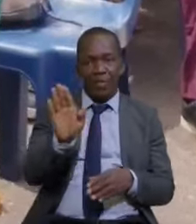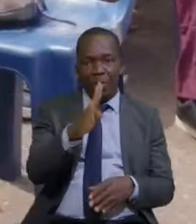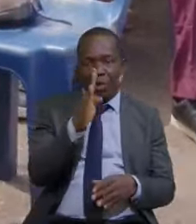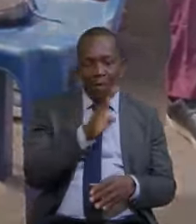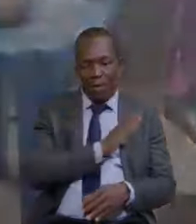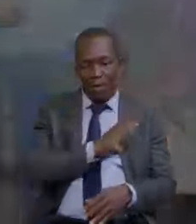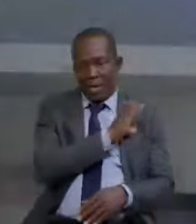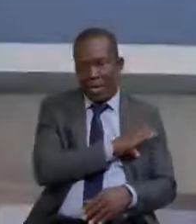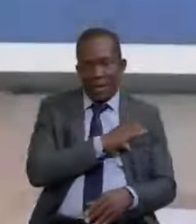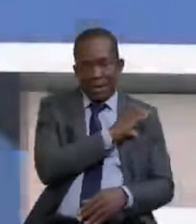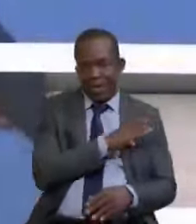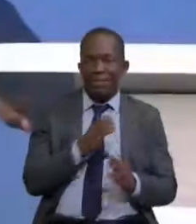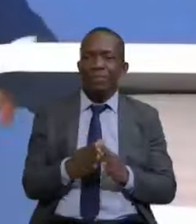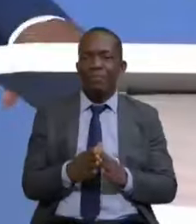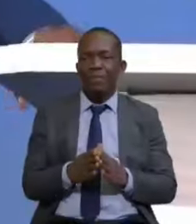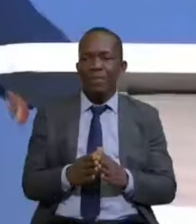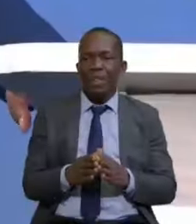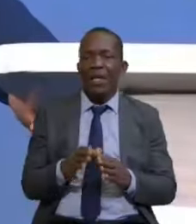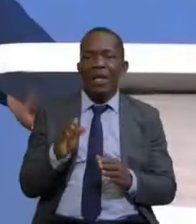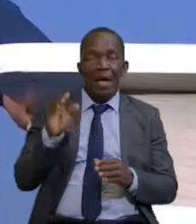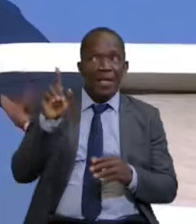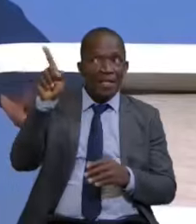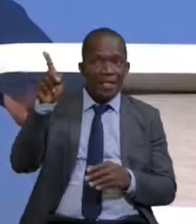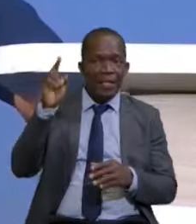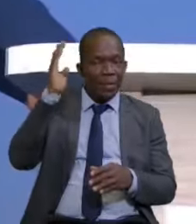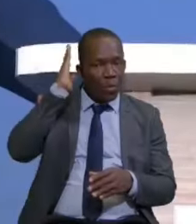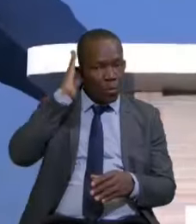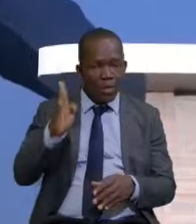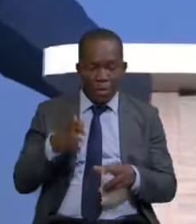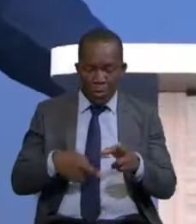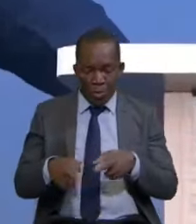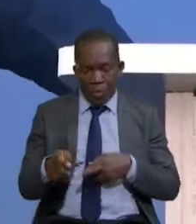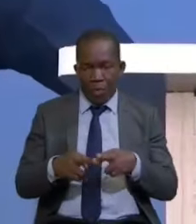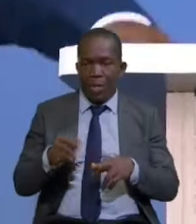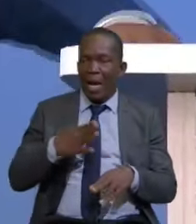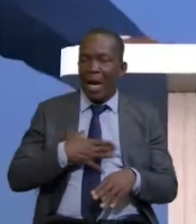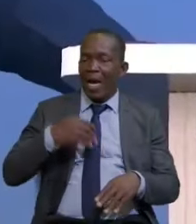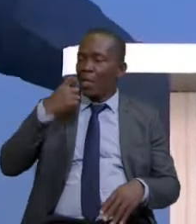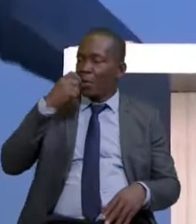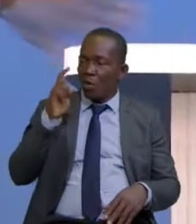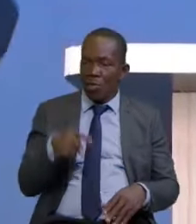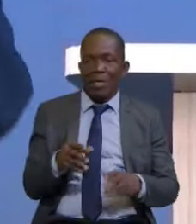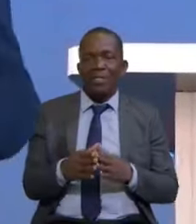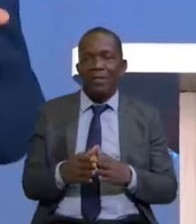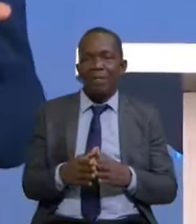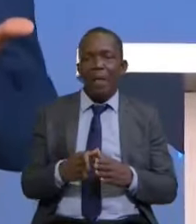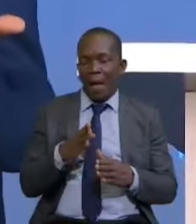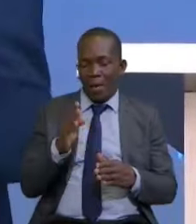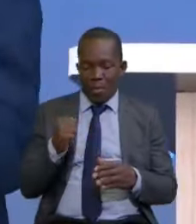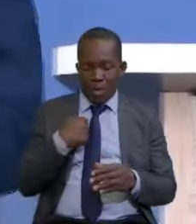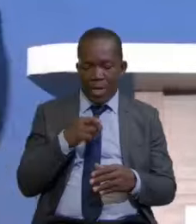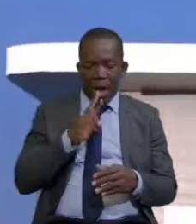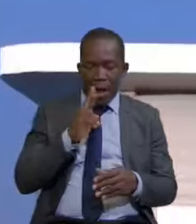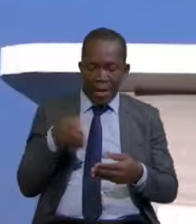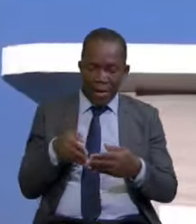command. And we're led and controlled by the Spirit of God. You see, there are people who